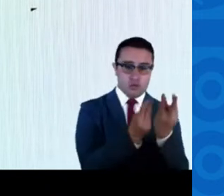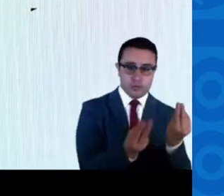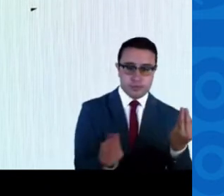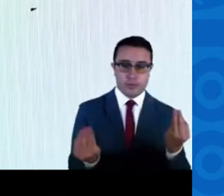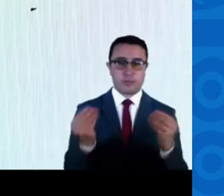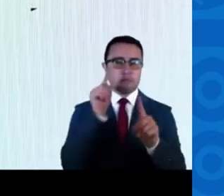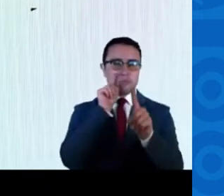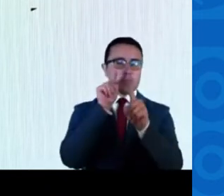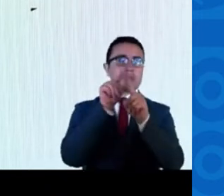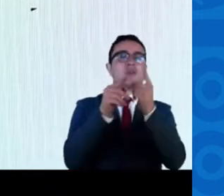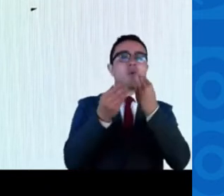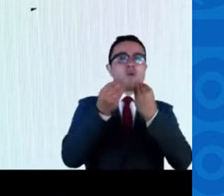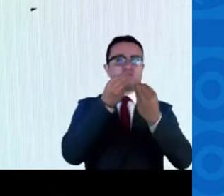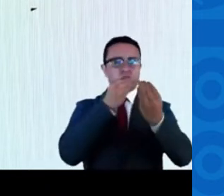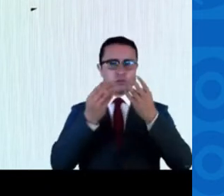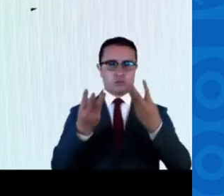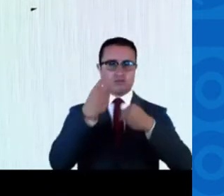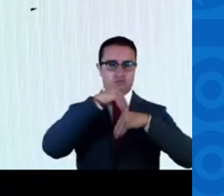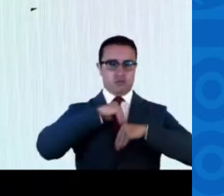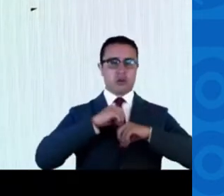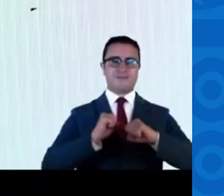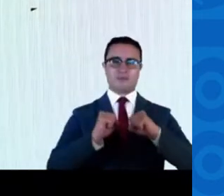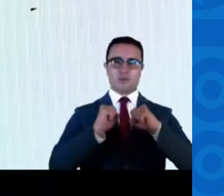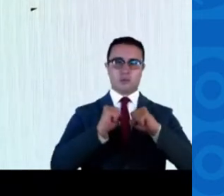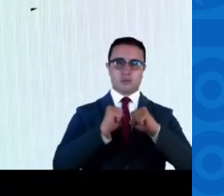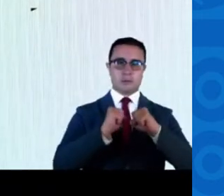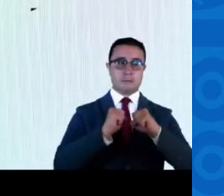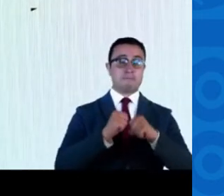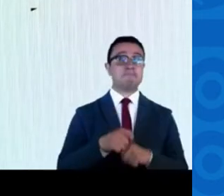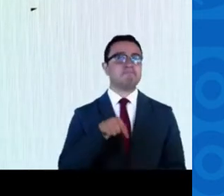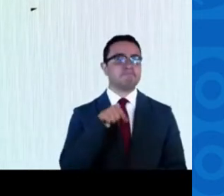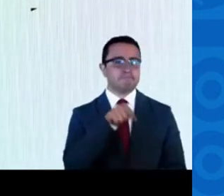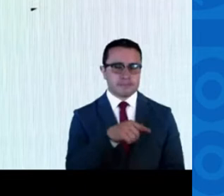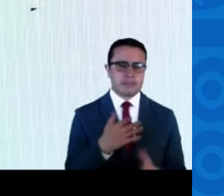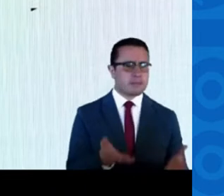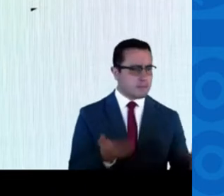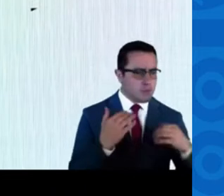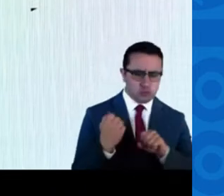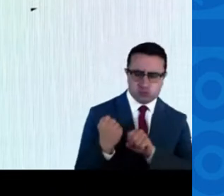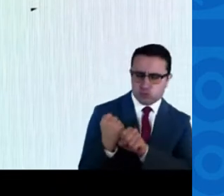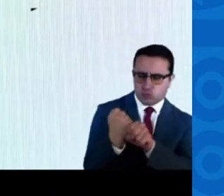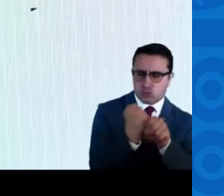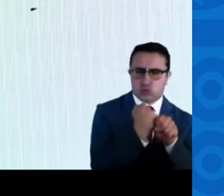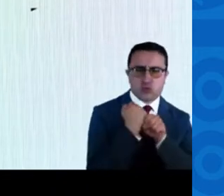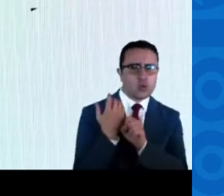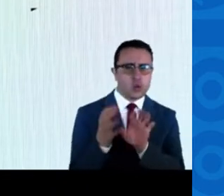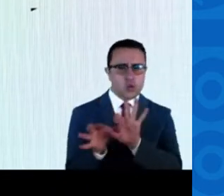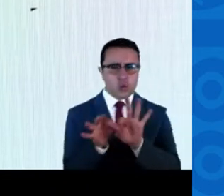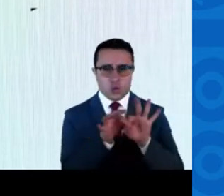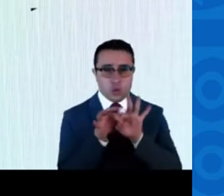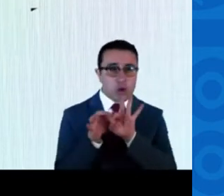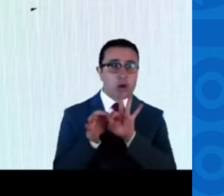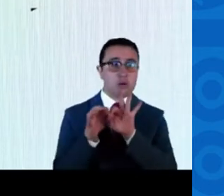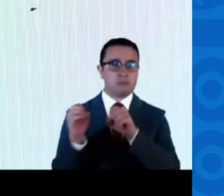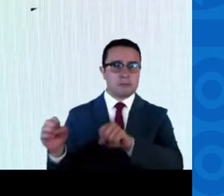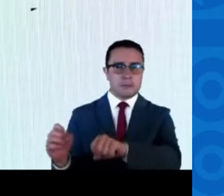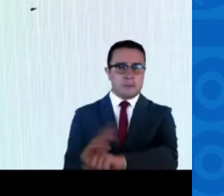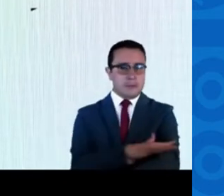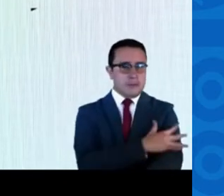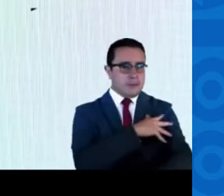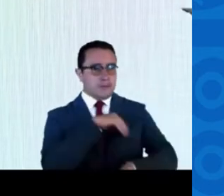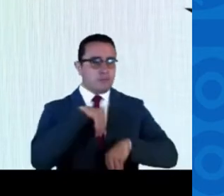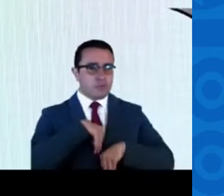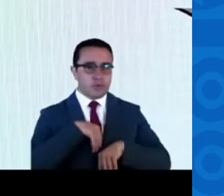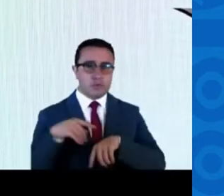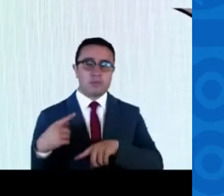the Intersectoral Commission for Food Security and Nutrition. That's where we started to work and to make